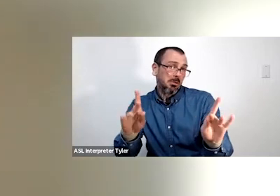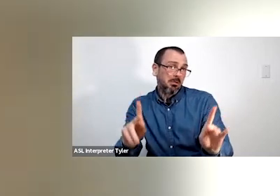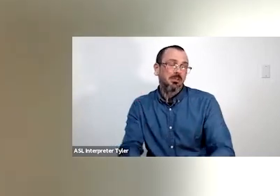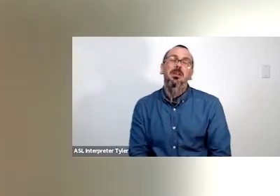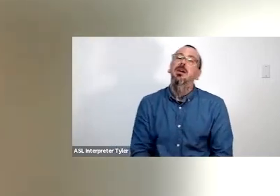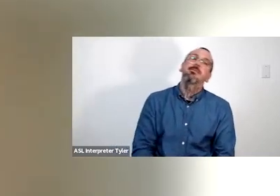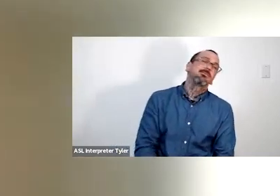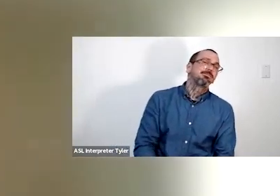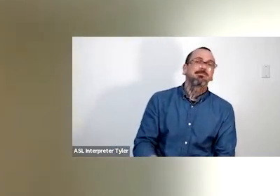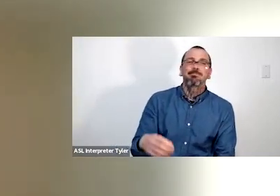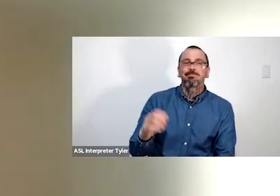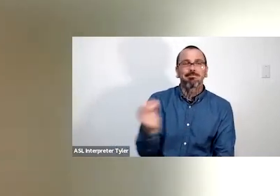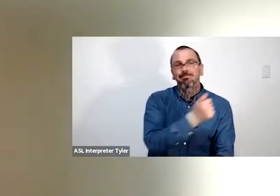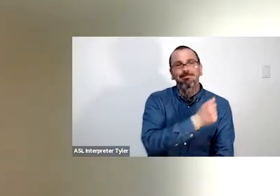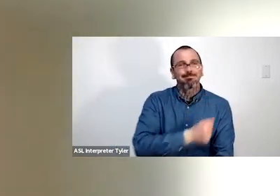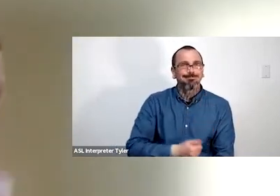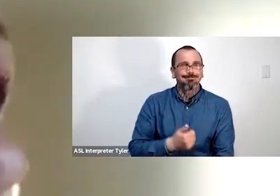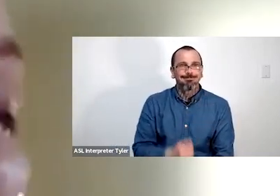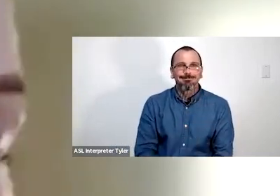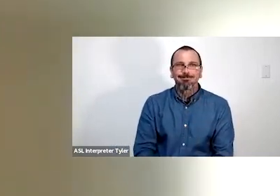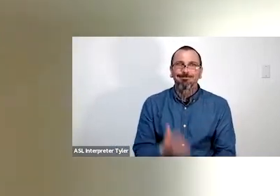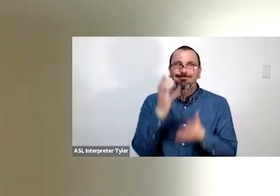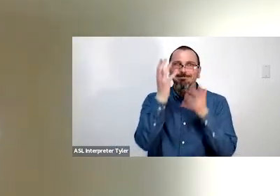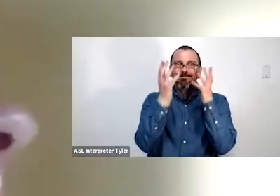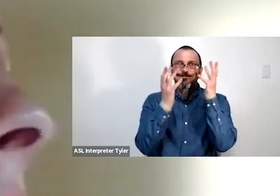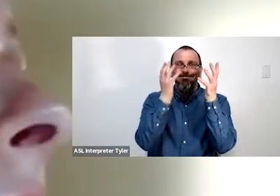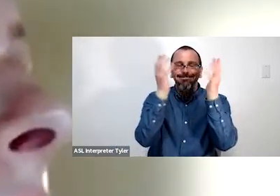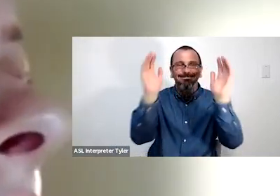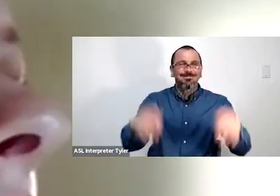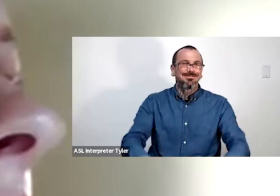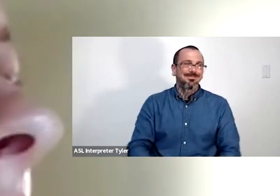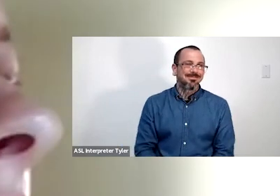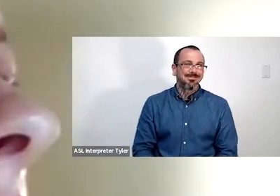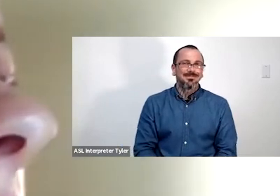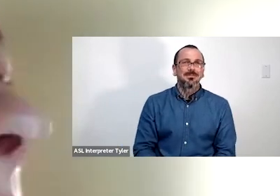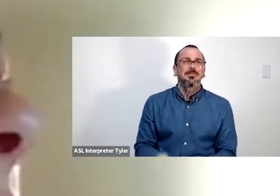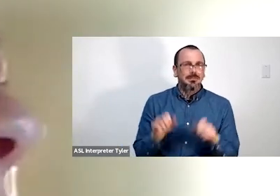darn. How embarrassing. What if I